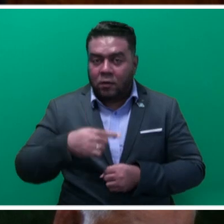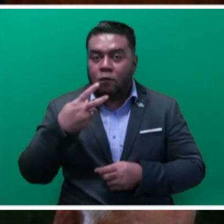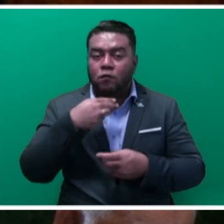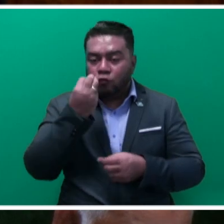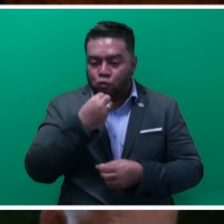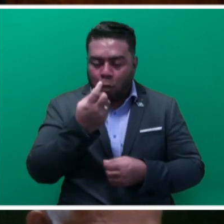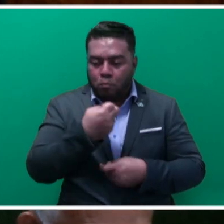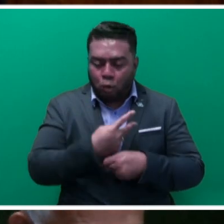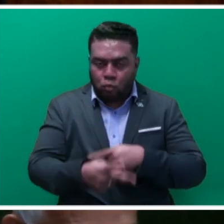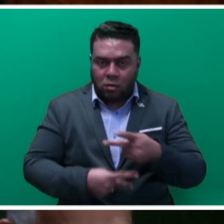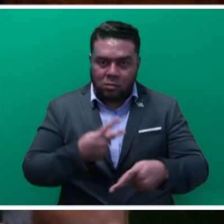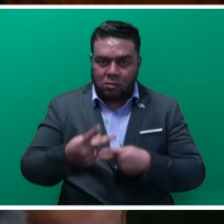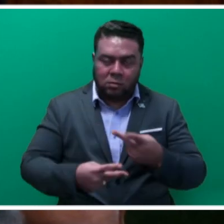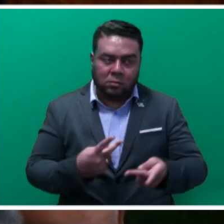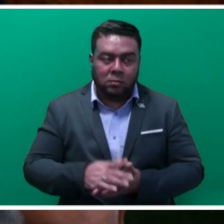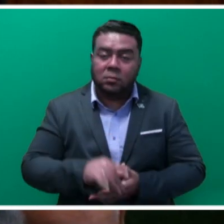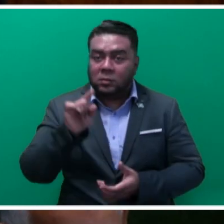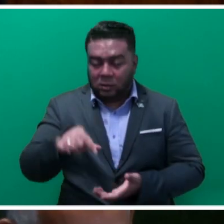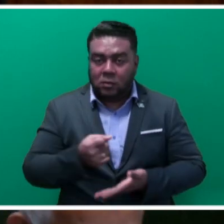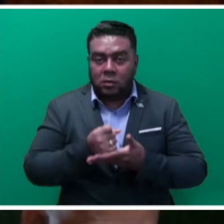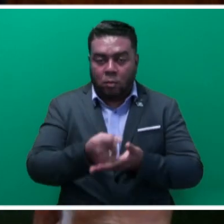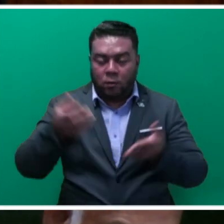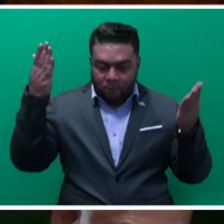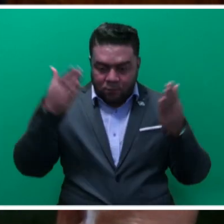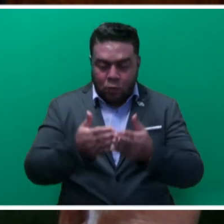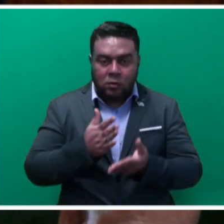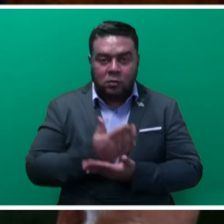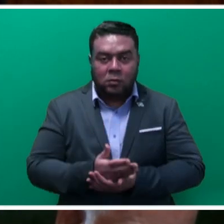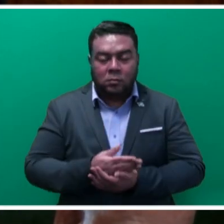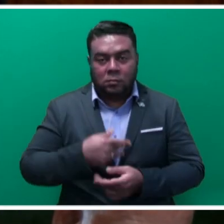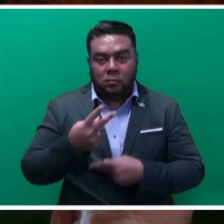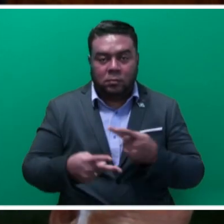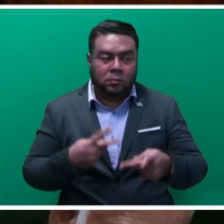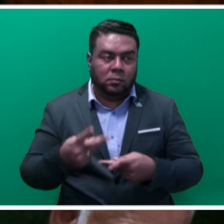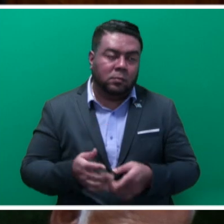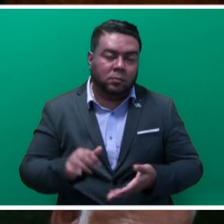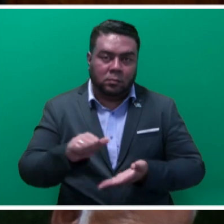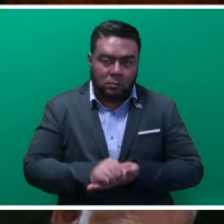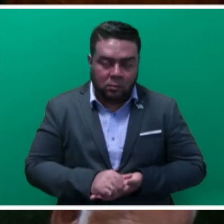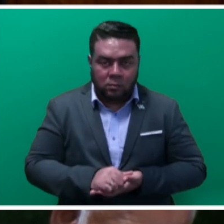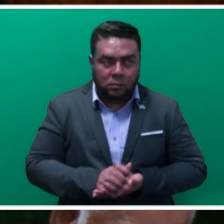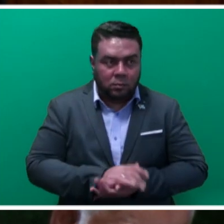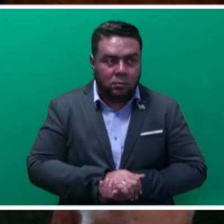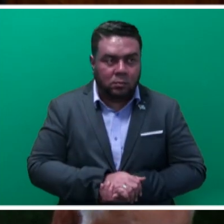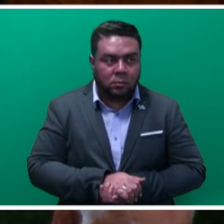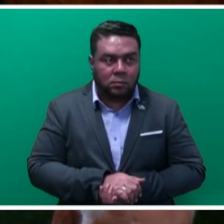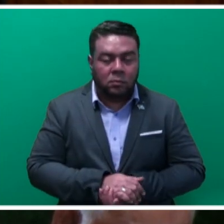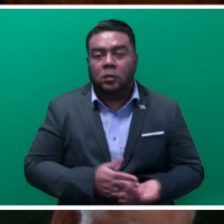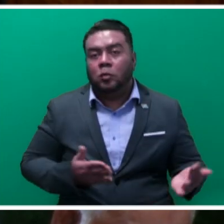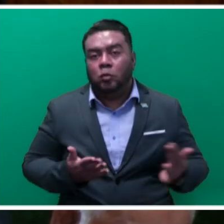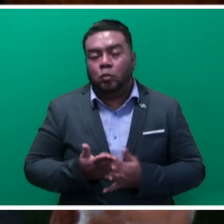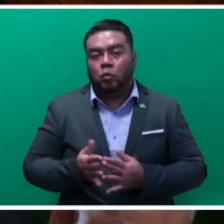processors. This support focused on expanding processing and storage capacities through